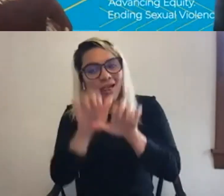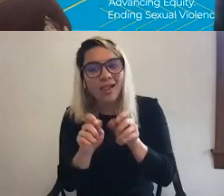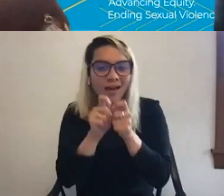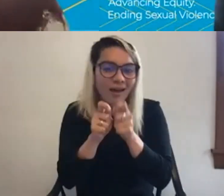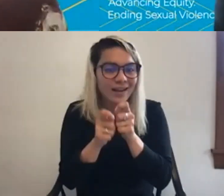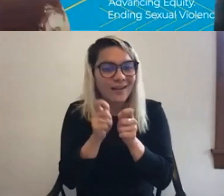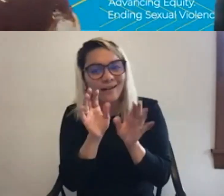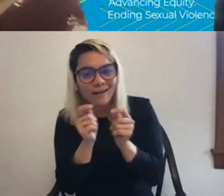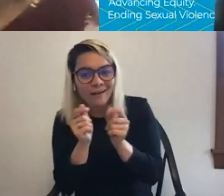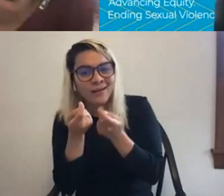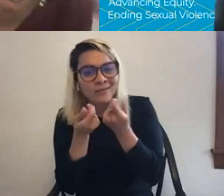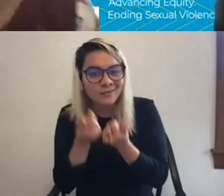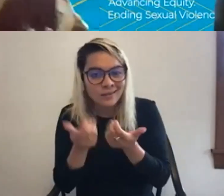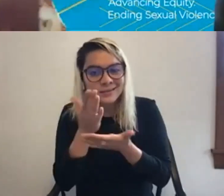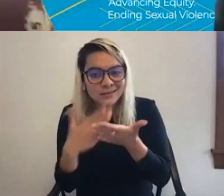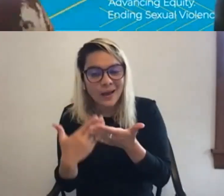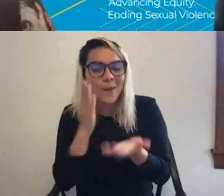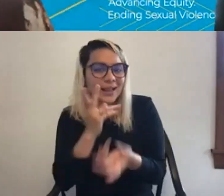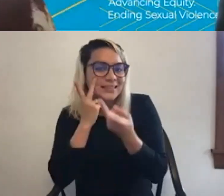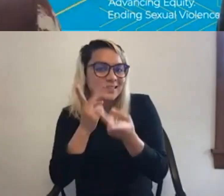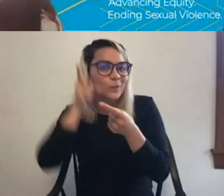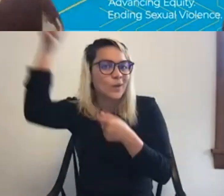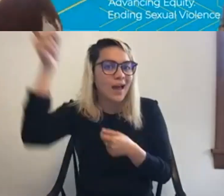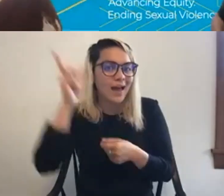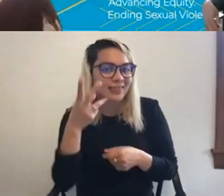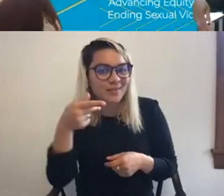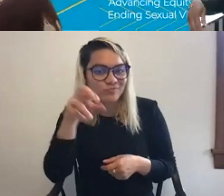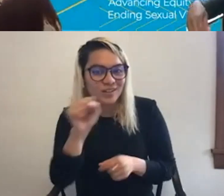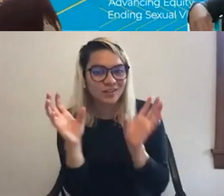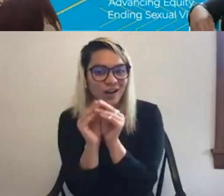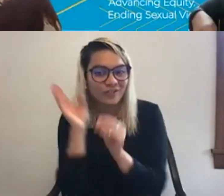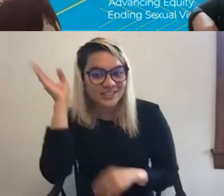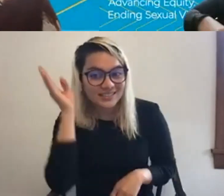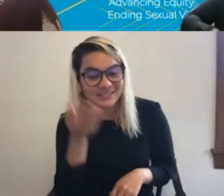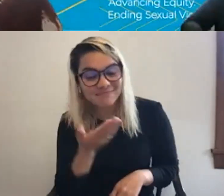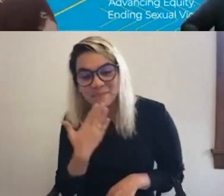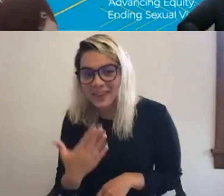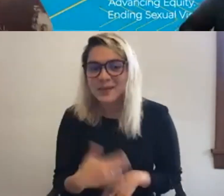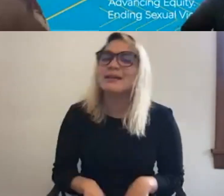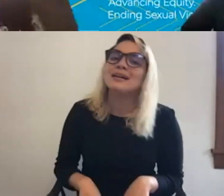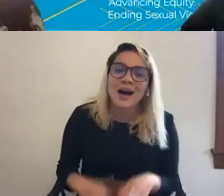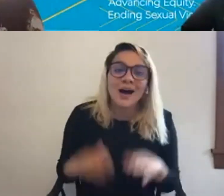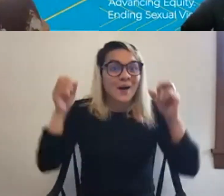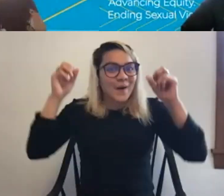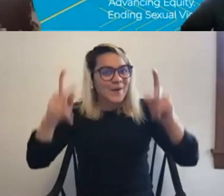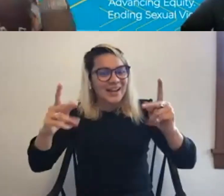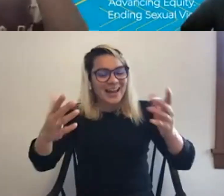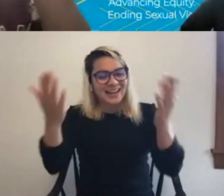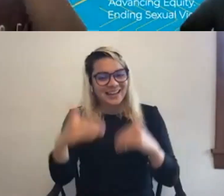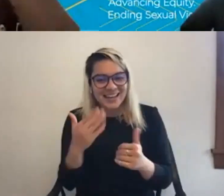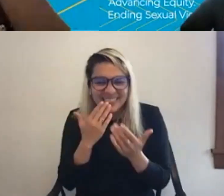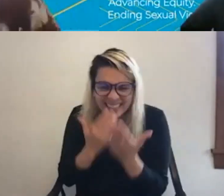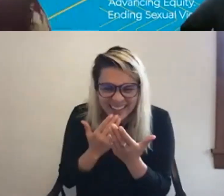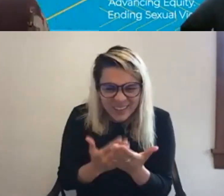Okay. All right. Thanks folks for participating in our